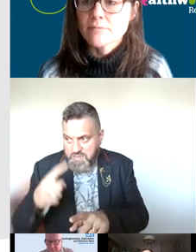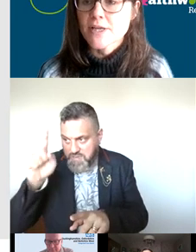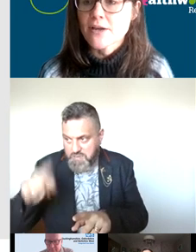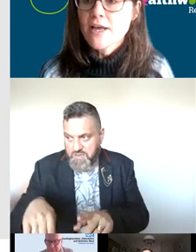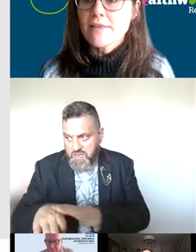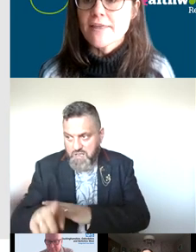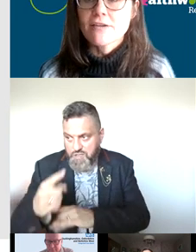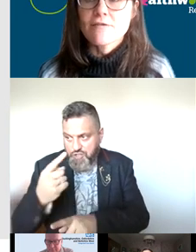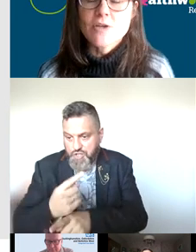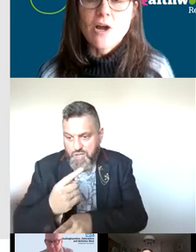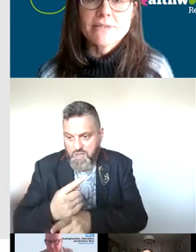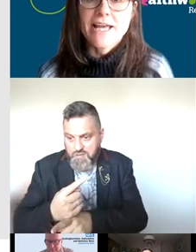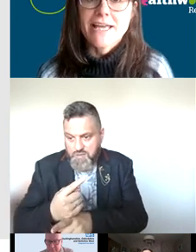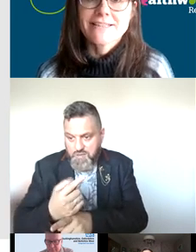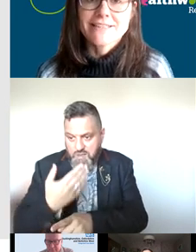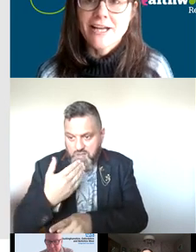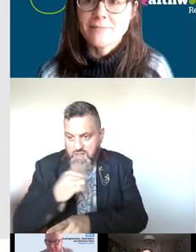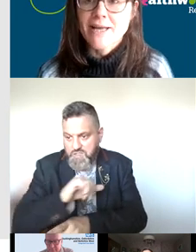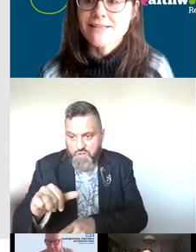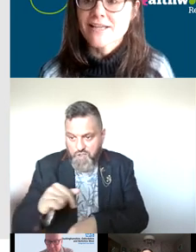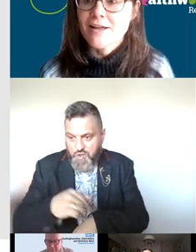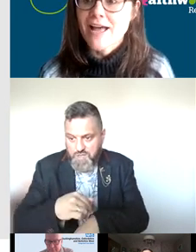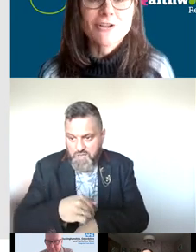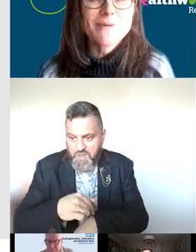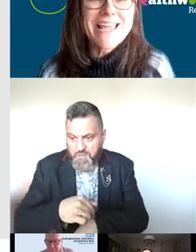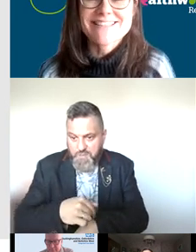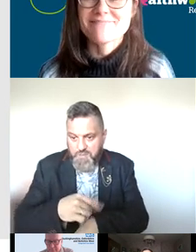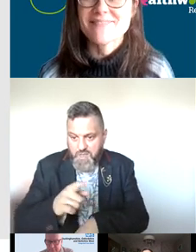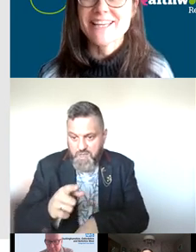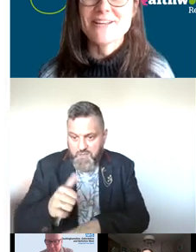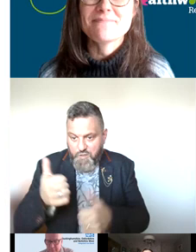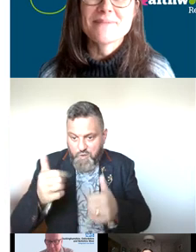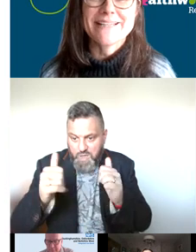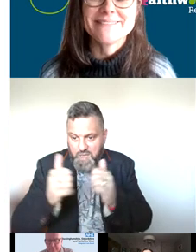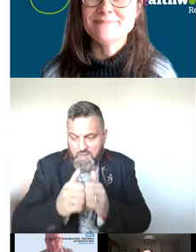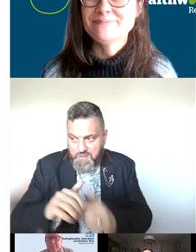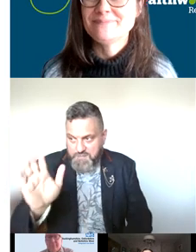well. So thank you for your time today, and have a good weekend.